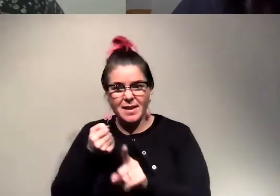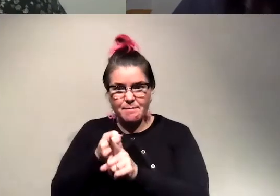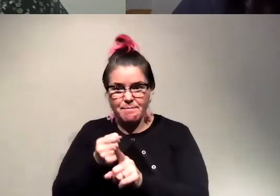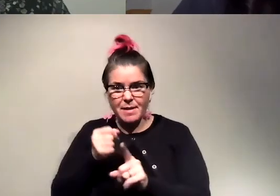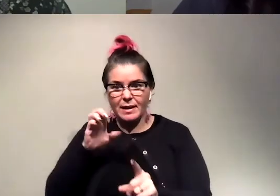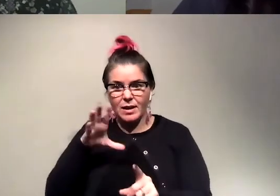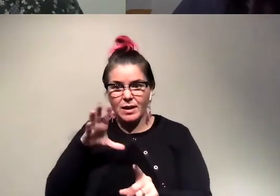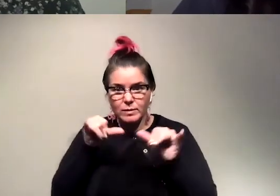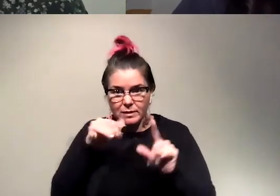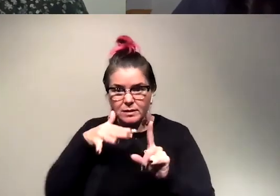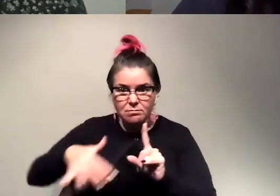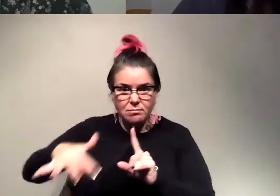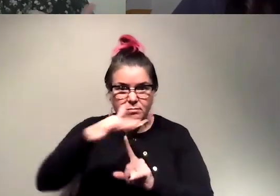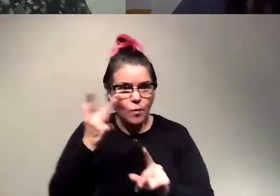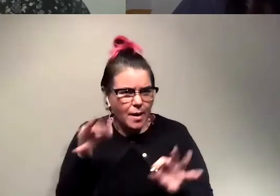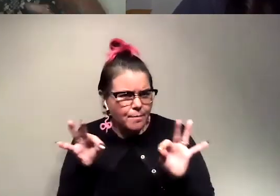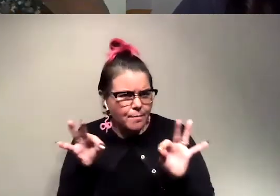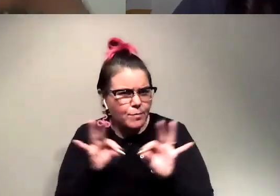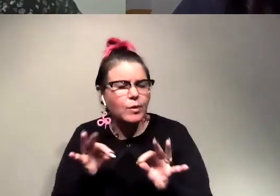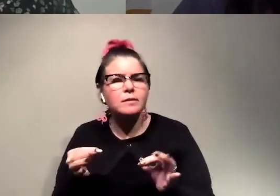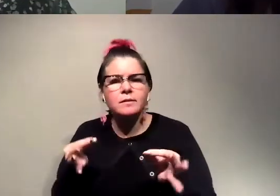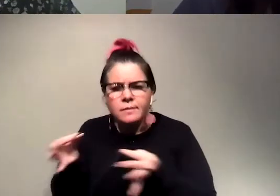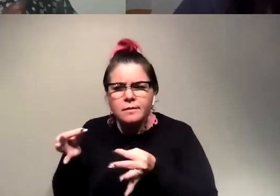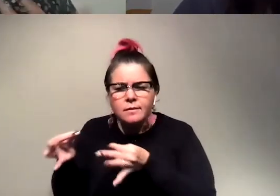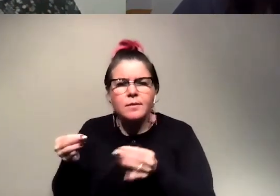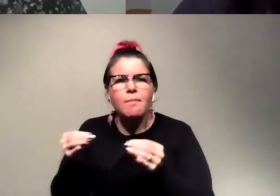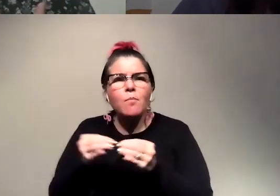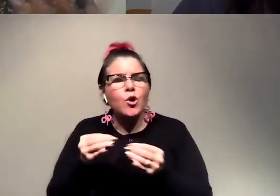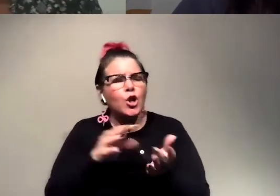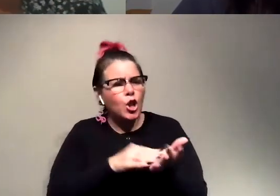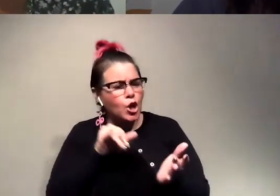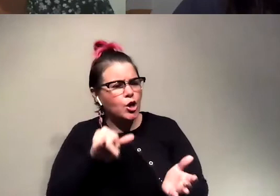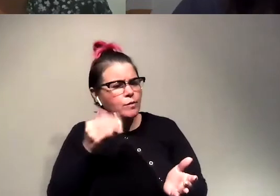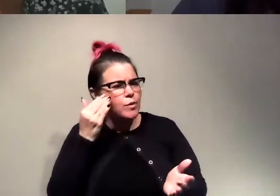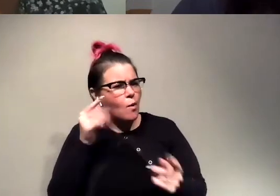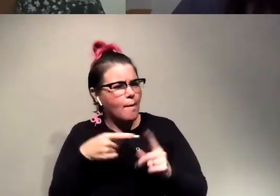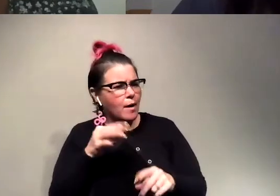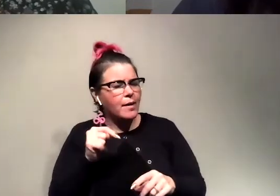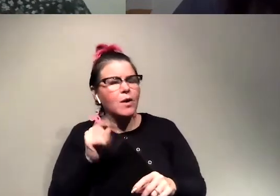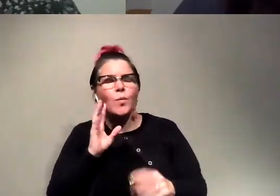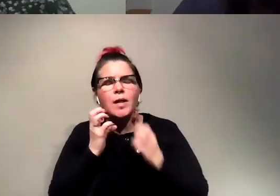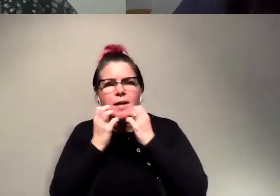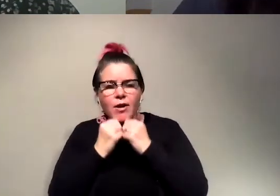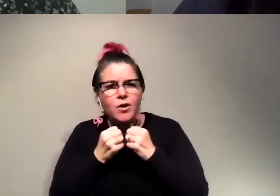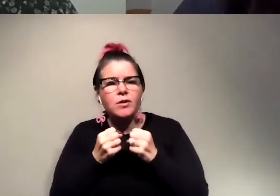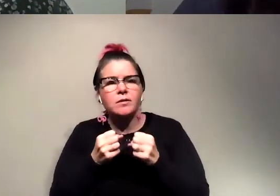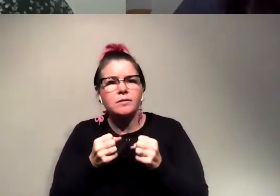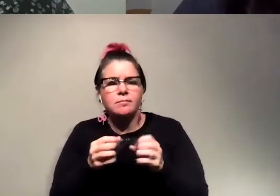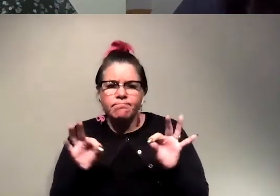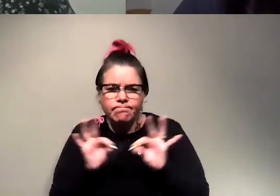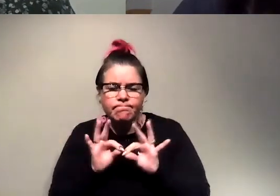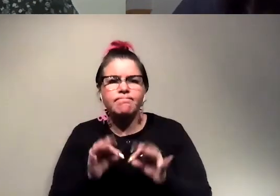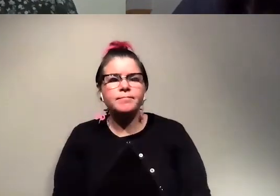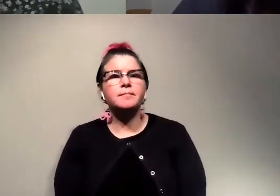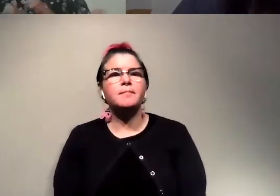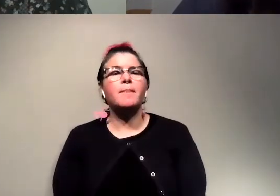in its ecosystem. And the more that you know about something, the more likely you are to care about it as well. So giving